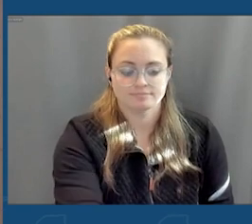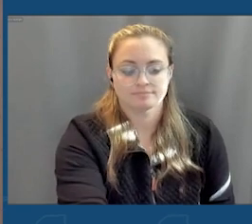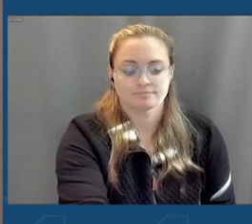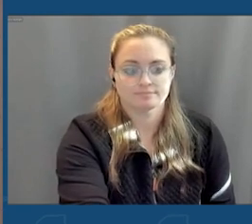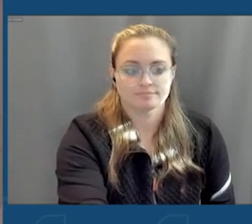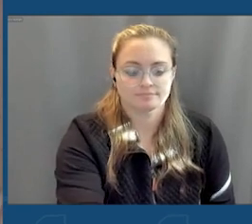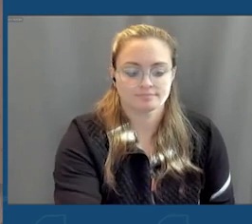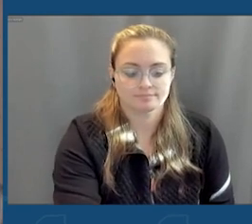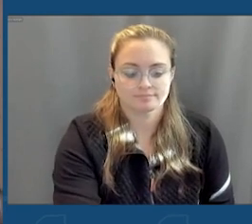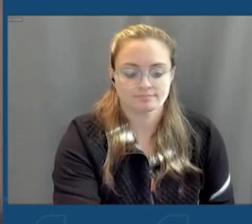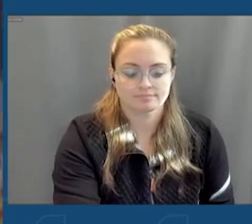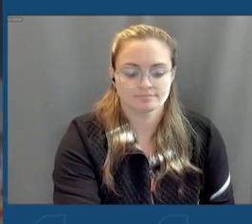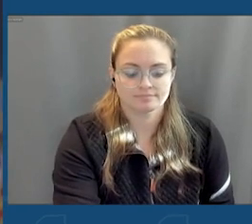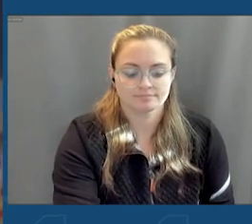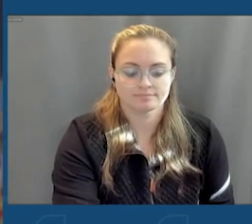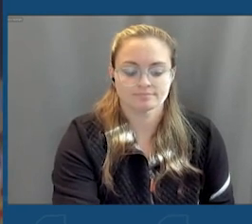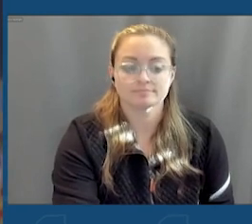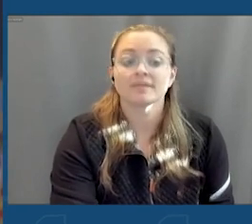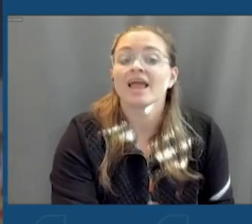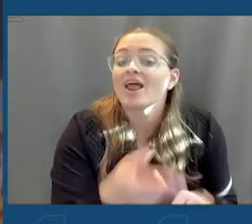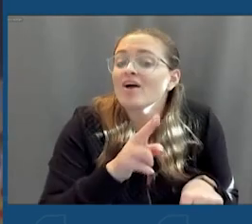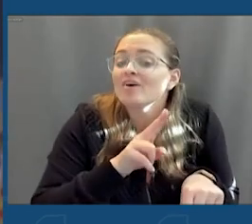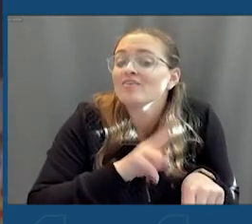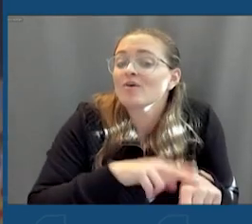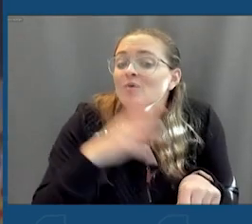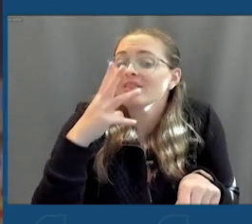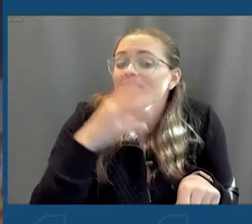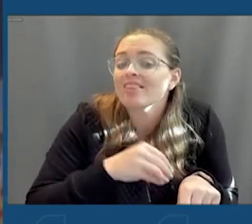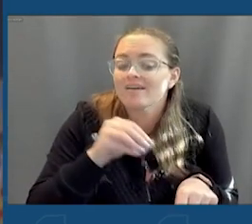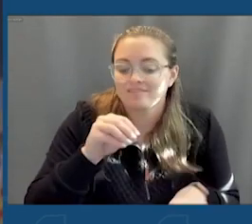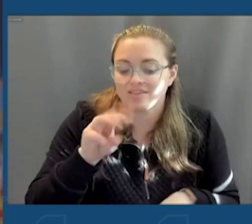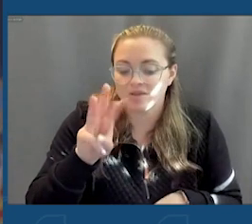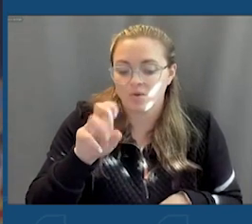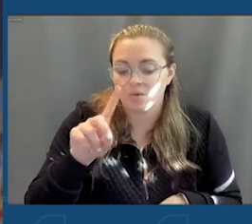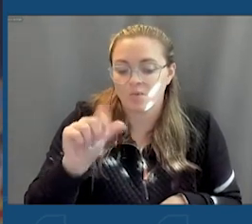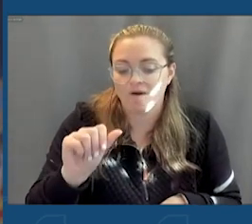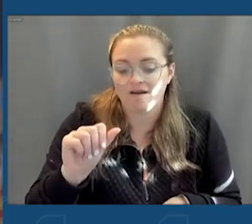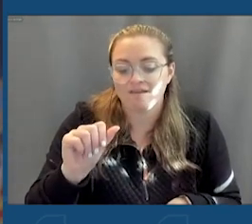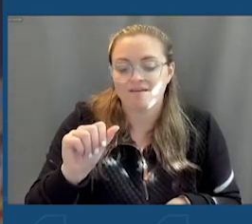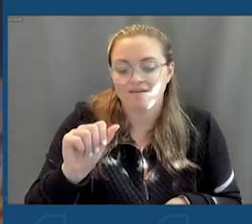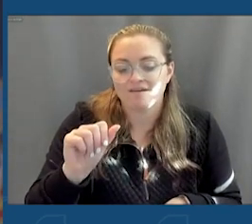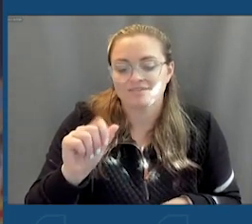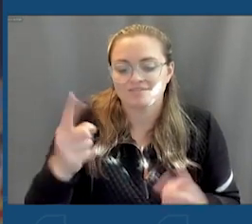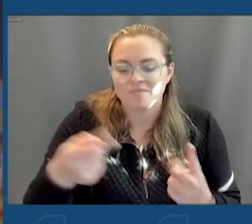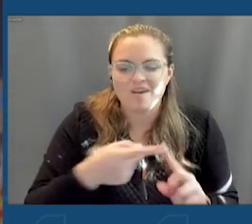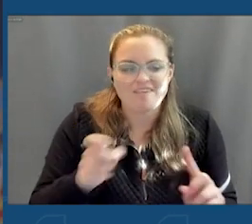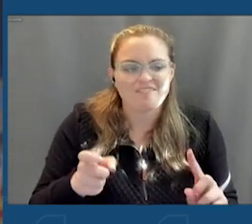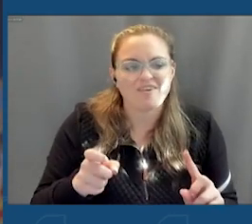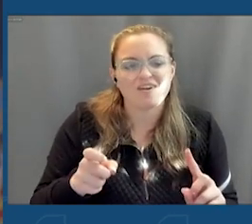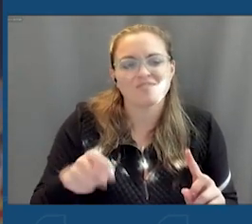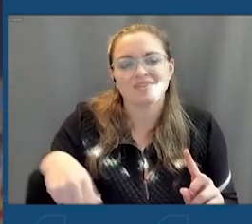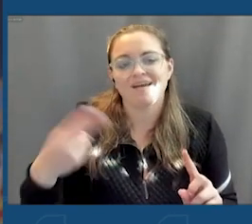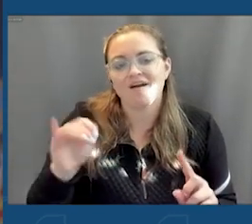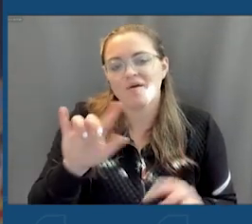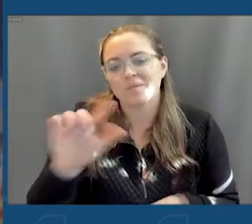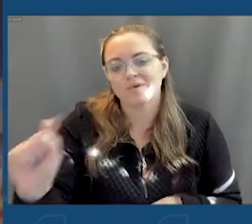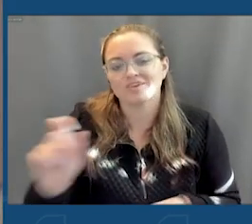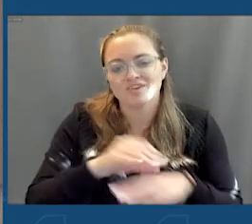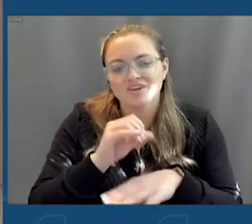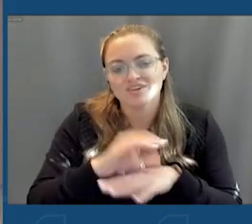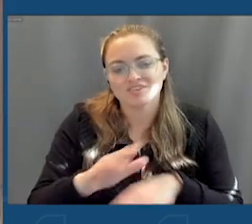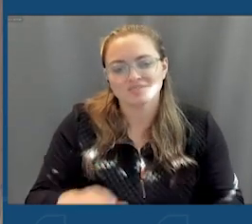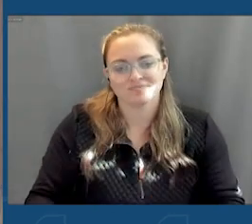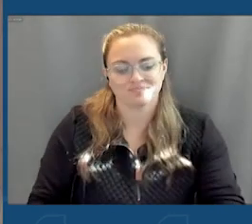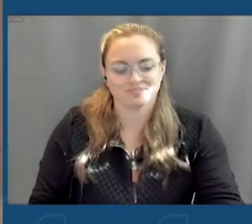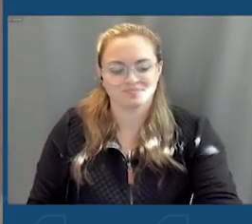And of course, we have the lovely Wanda Carter that's going to come up from the High Bridge Advisory Council. Thank you.